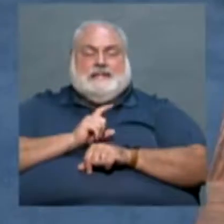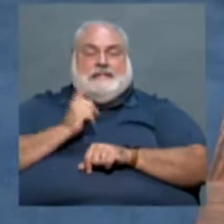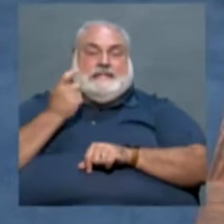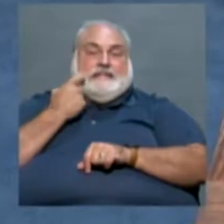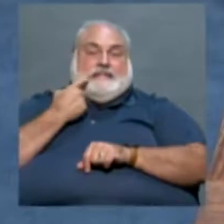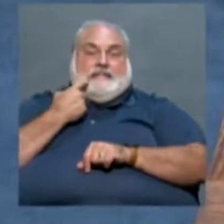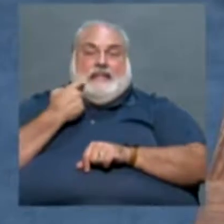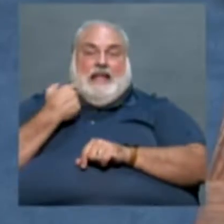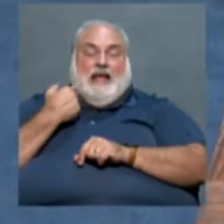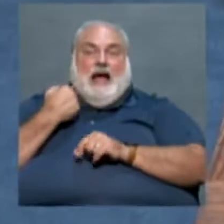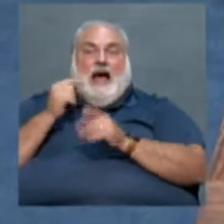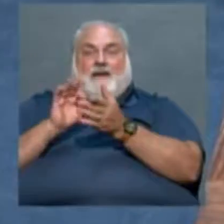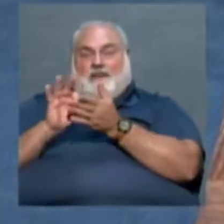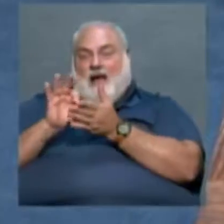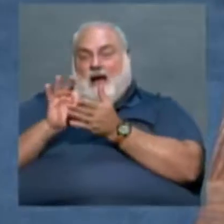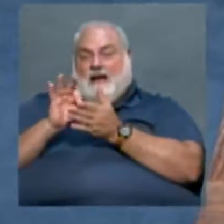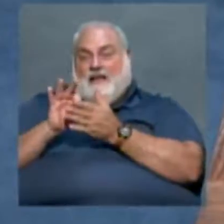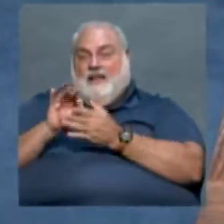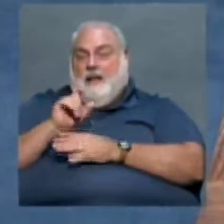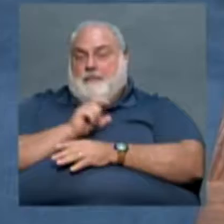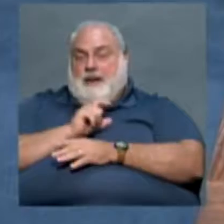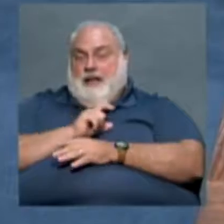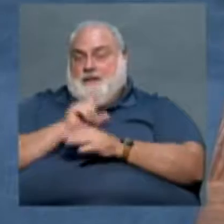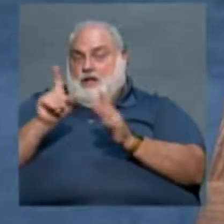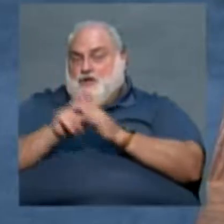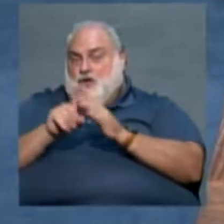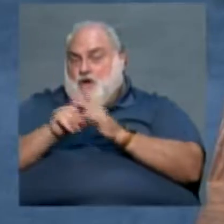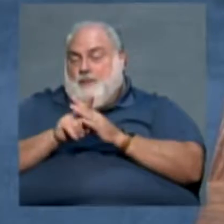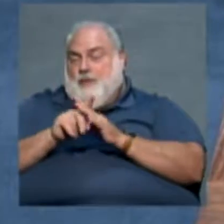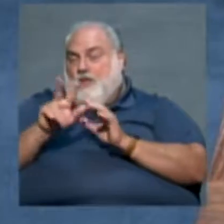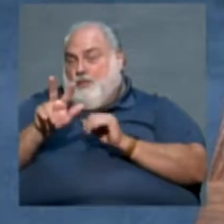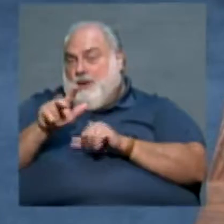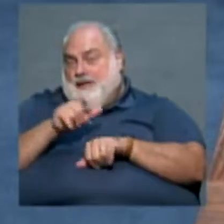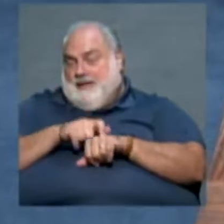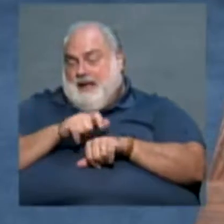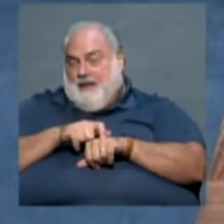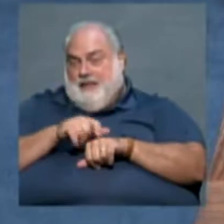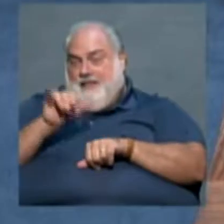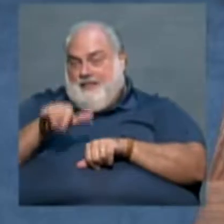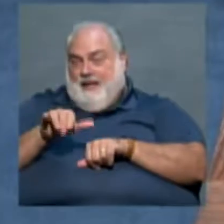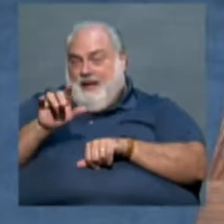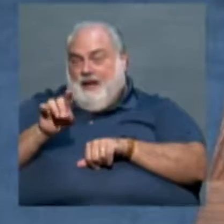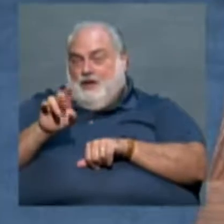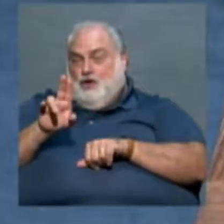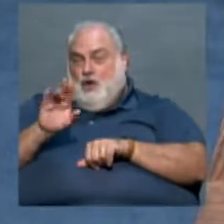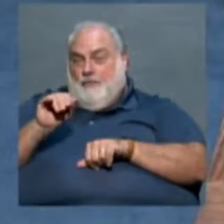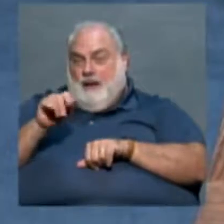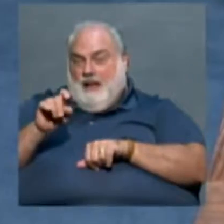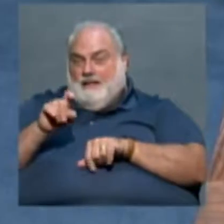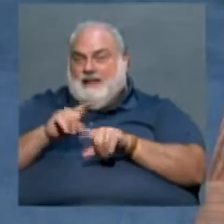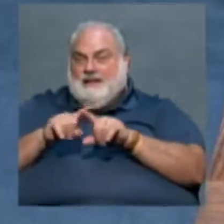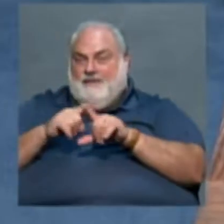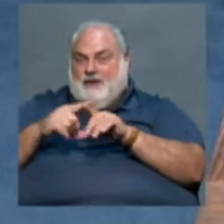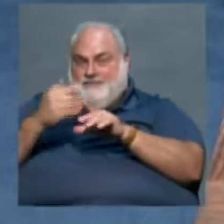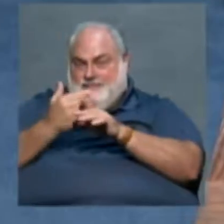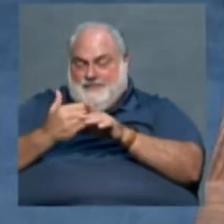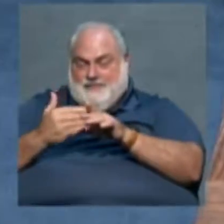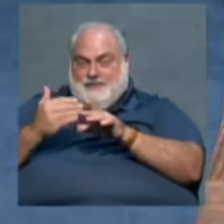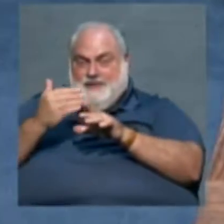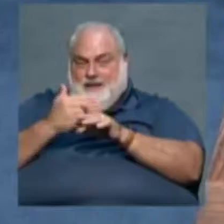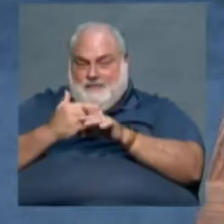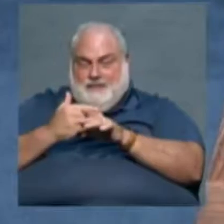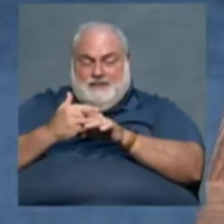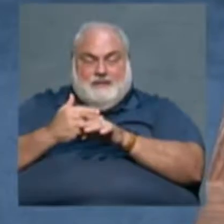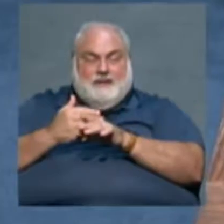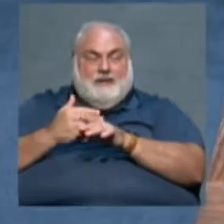last time, I counted, we've had the police out that we've noticed 3 times at these duplexes for different disturbances.